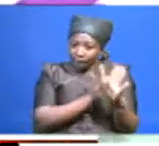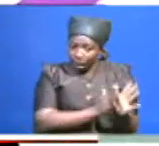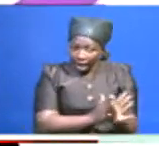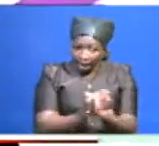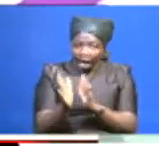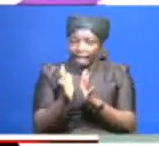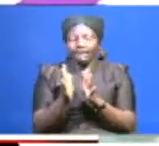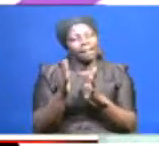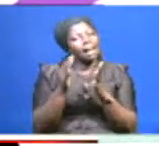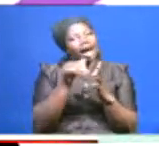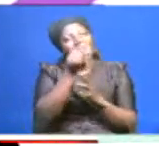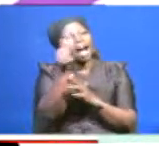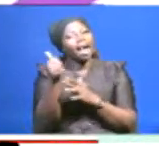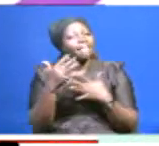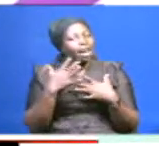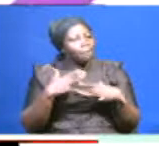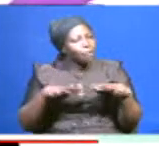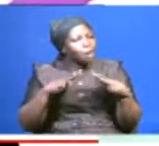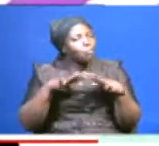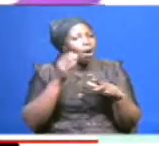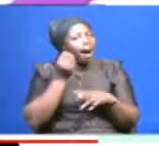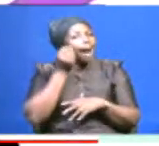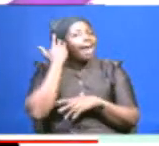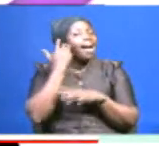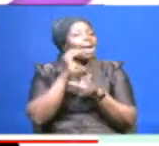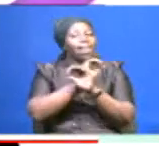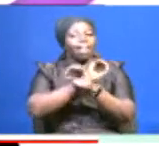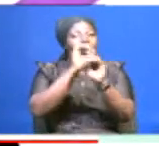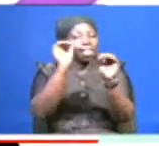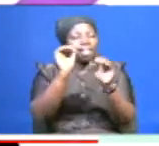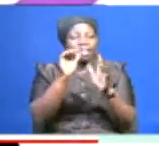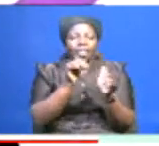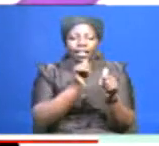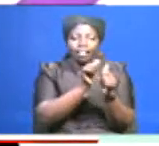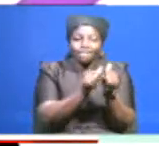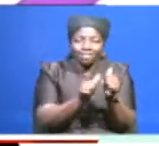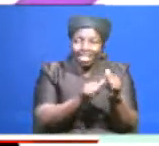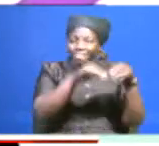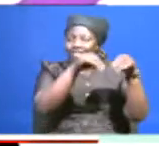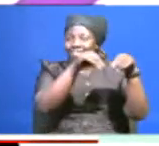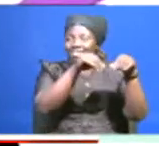watu wengine hawaelewi. Unga